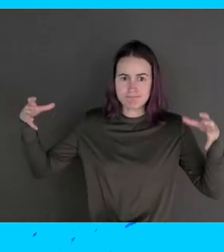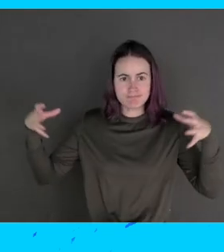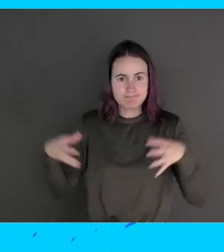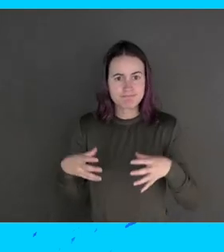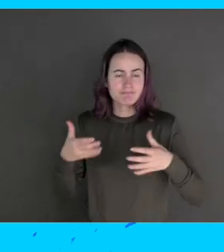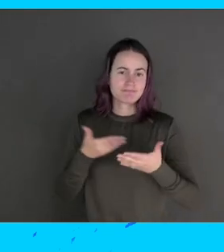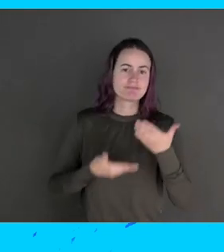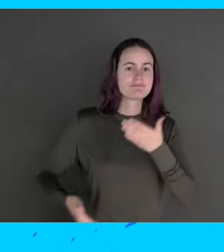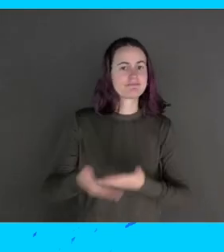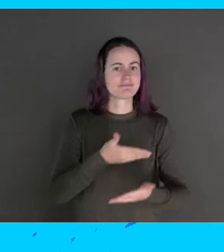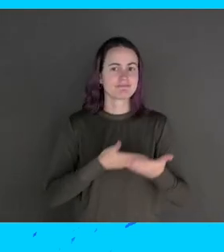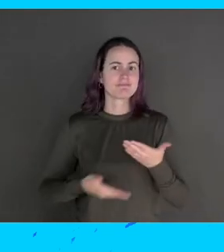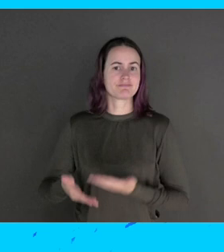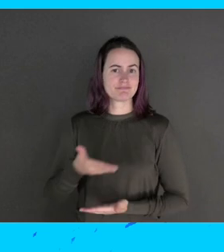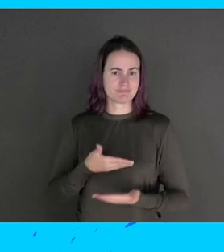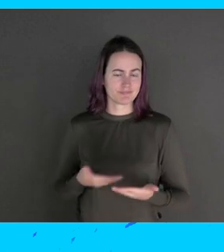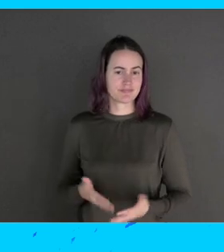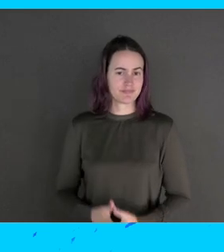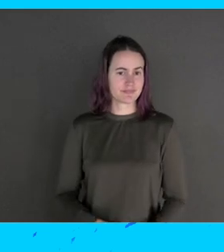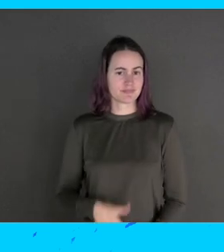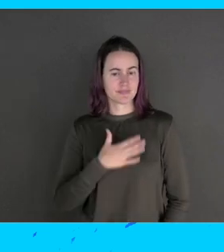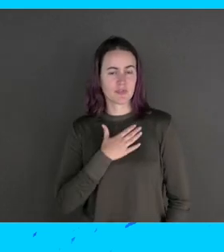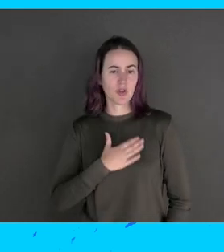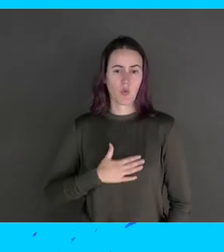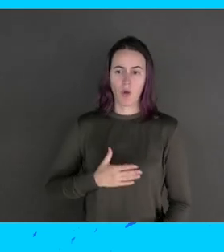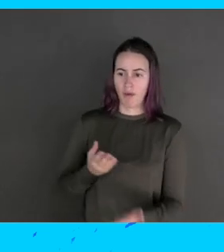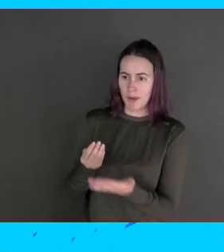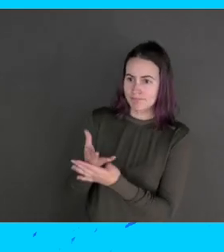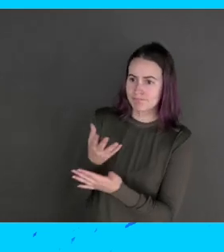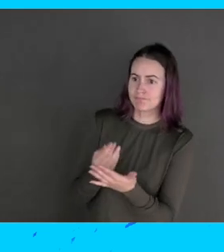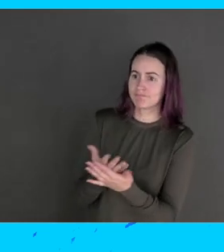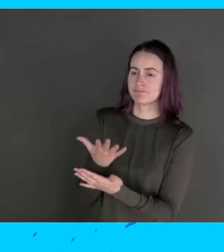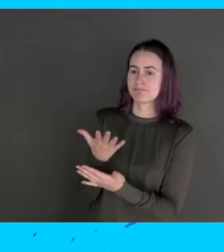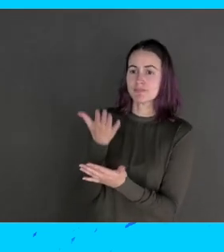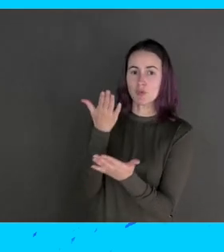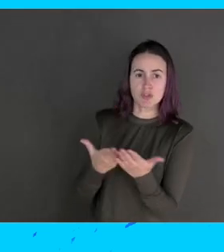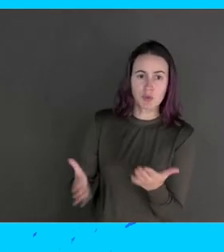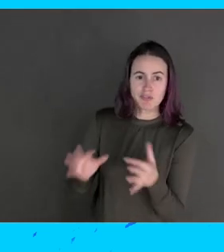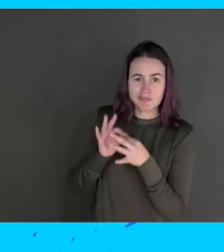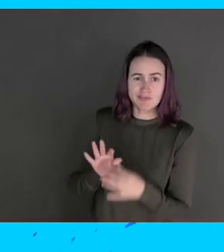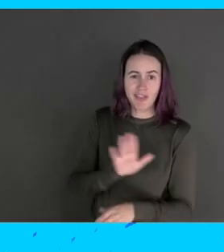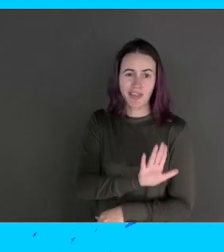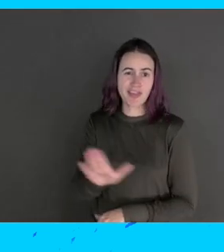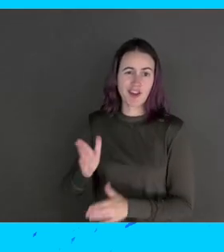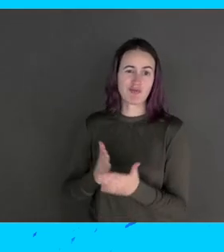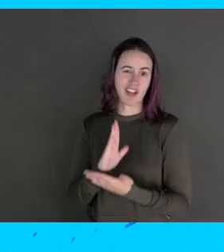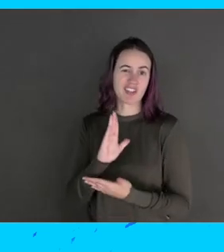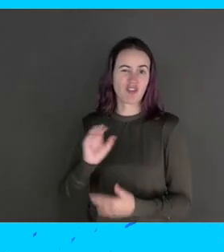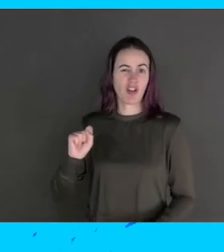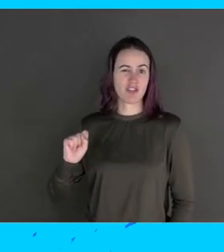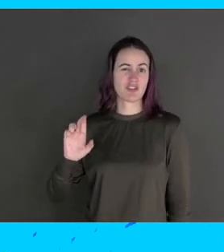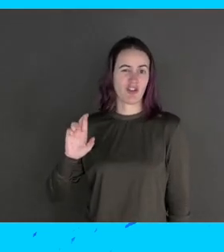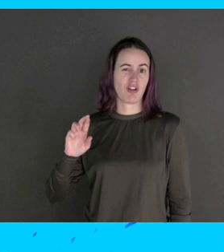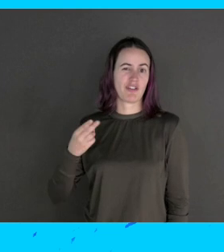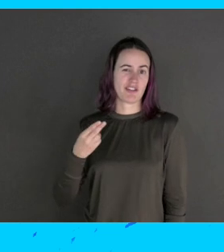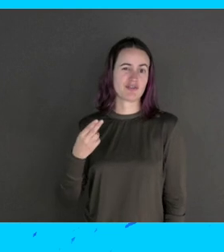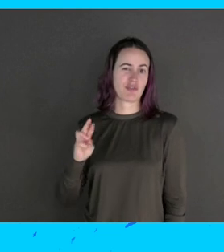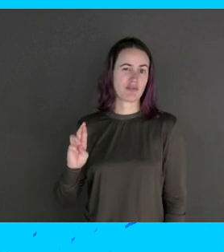and especially informing their sexual and reproductive rights. We also have a